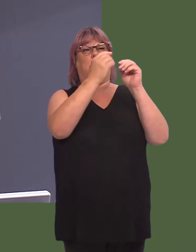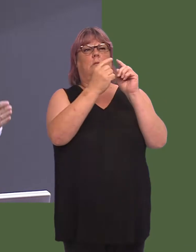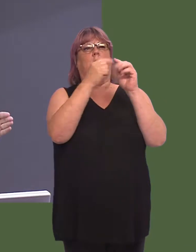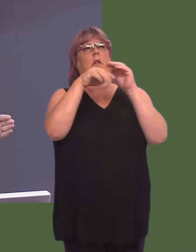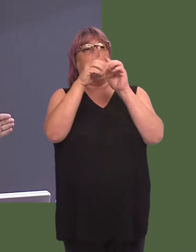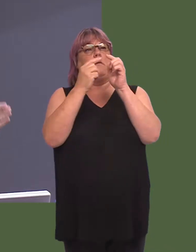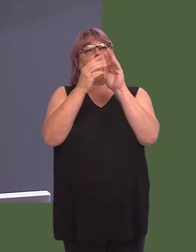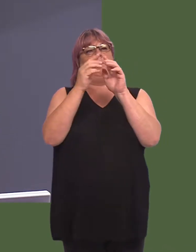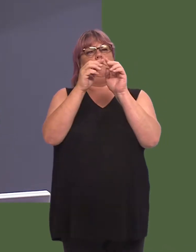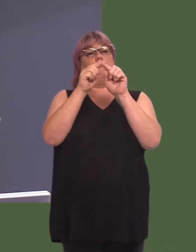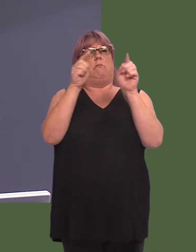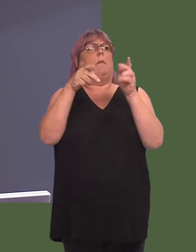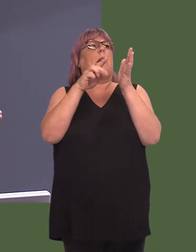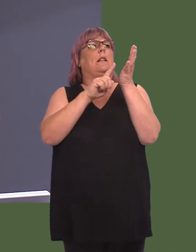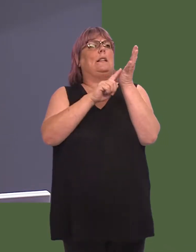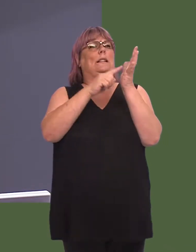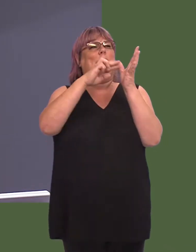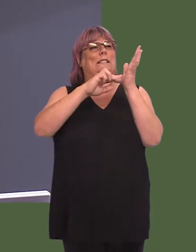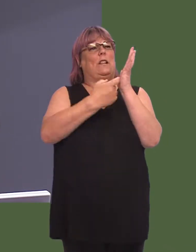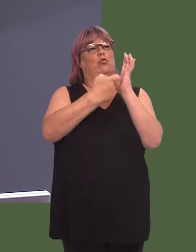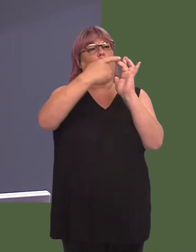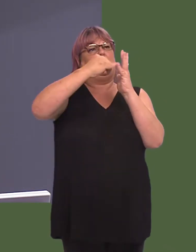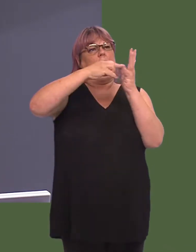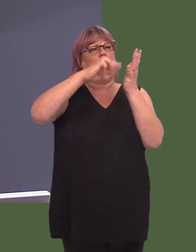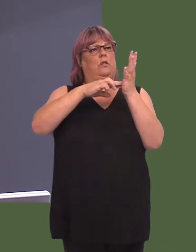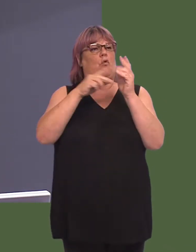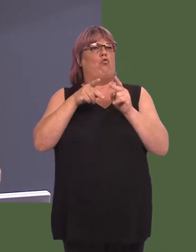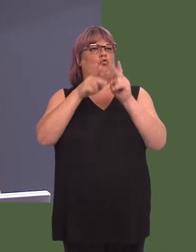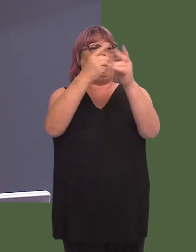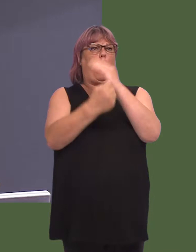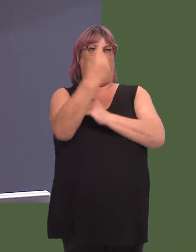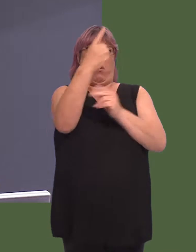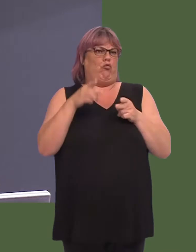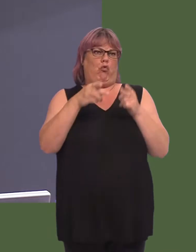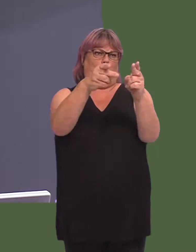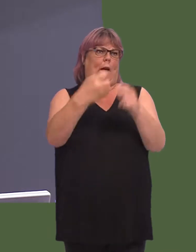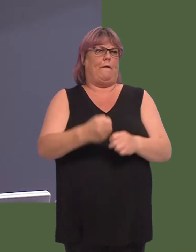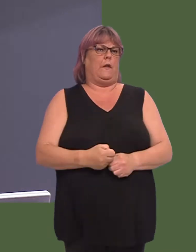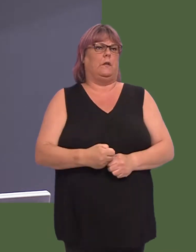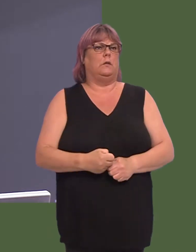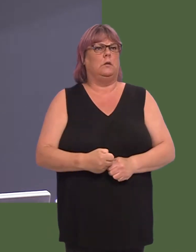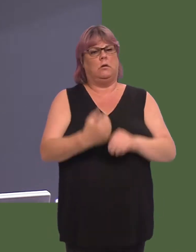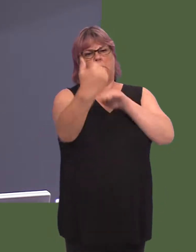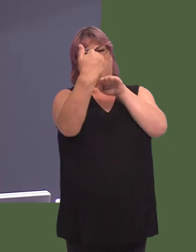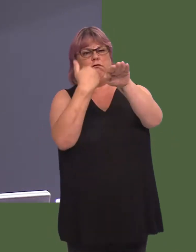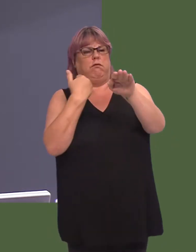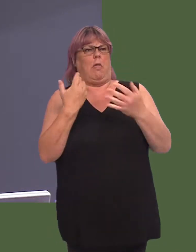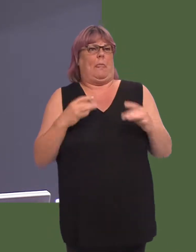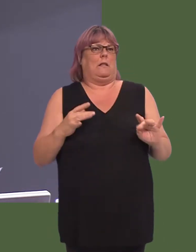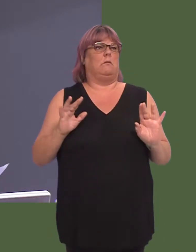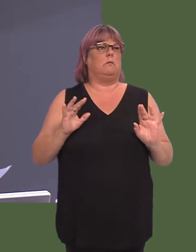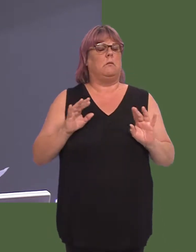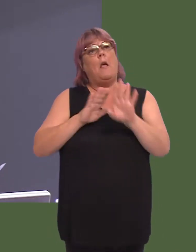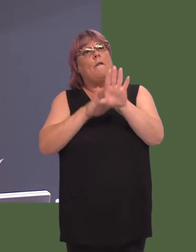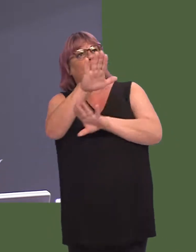along Llantrisant Road, for example, in the west of the city, where there's only a single carriage road. The